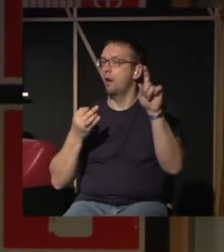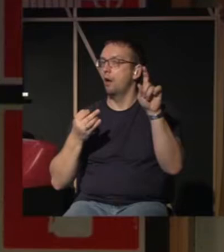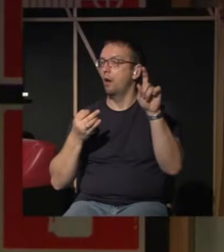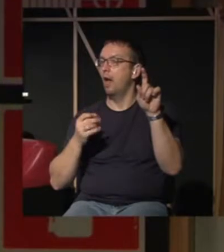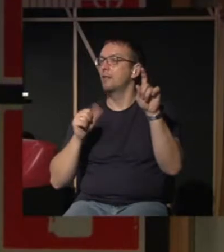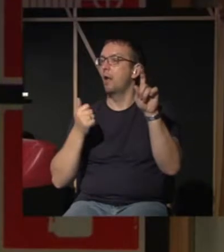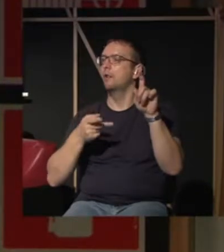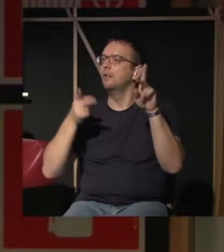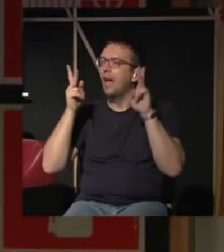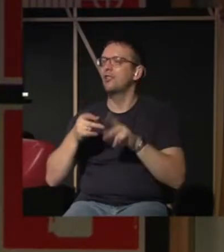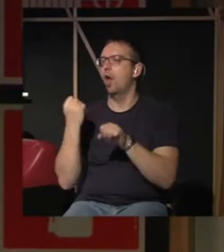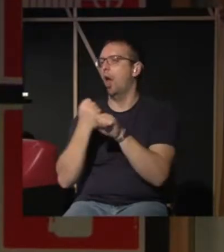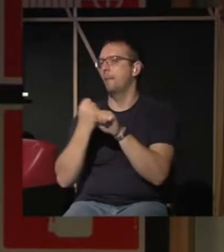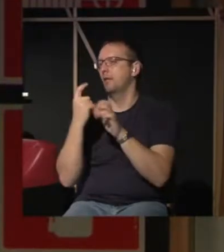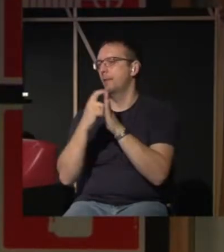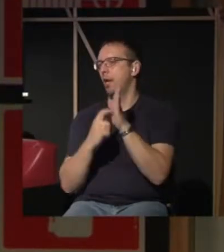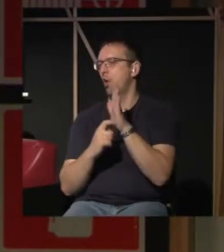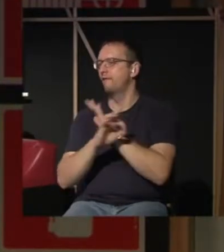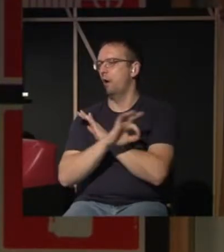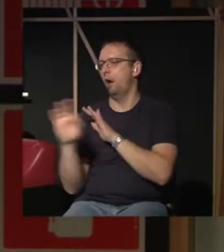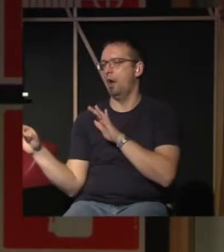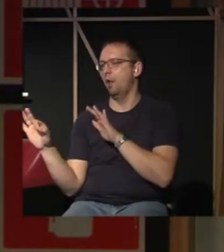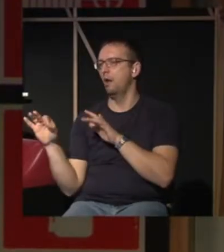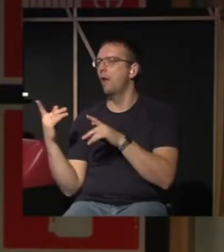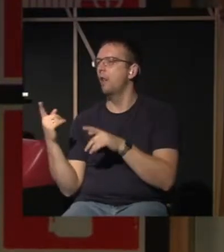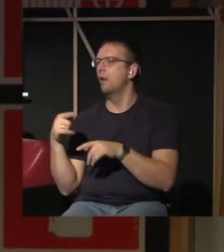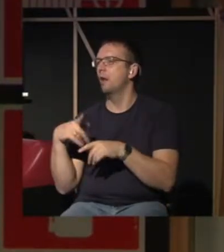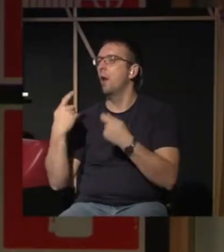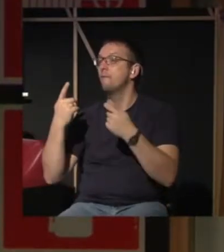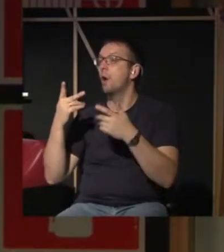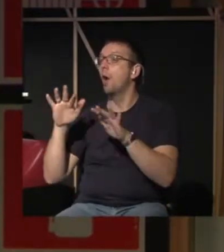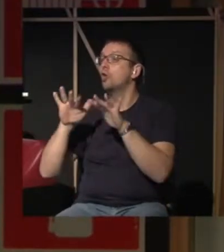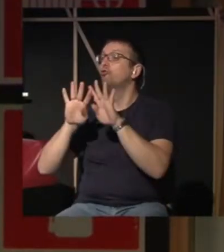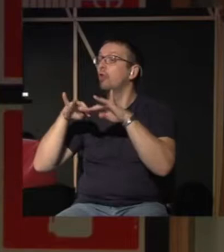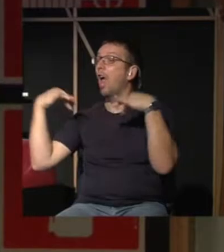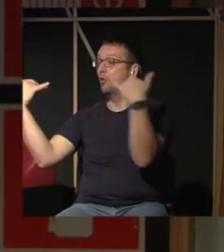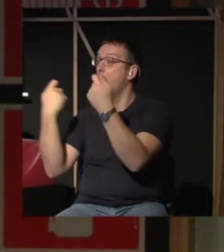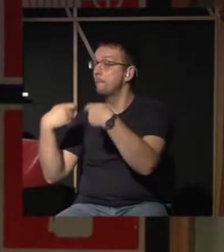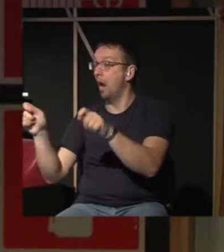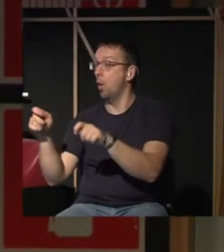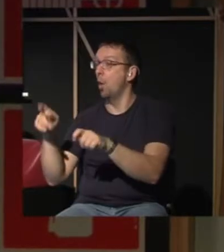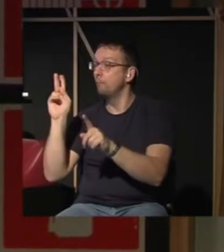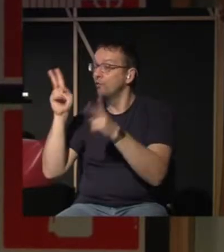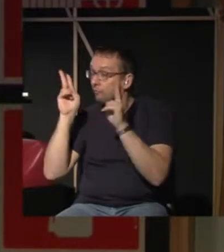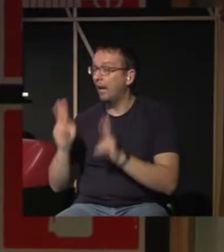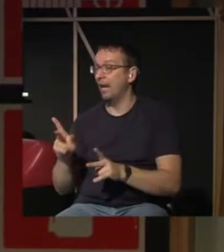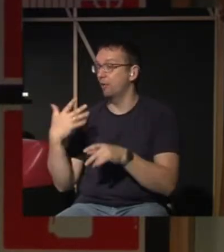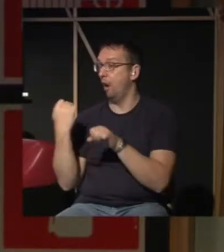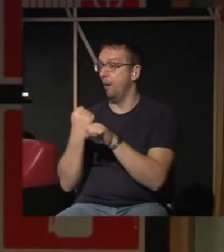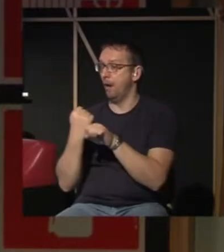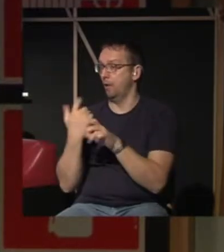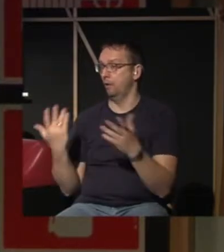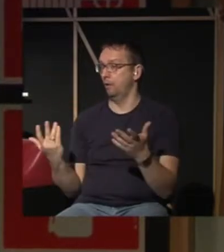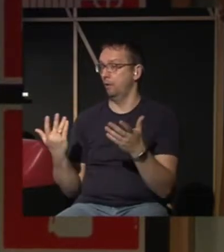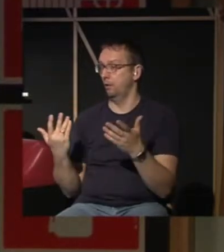of these topics, you can access the sustainability strategy on FIFA.com, and early next year you